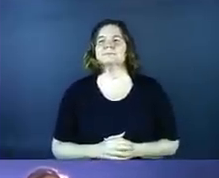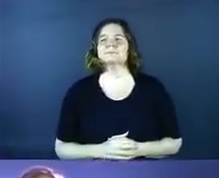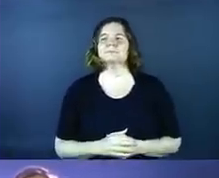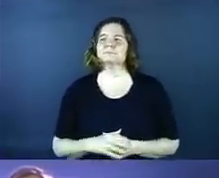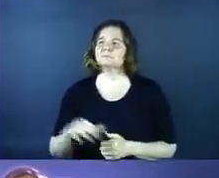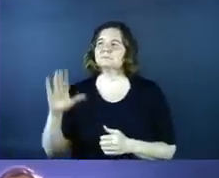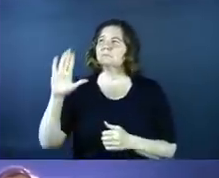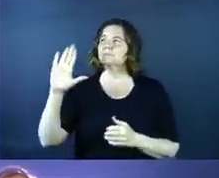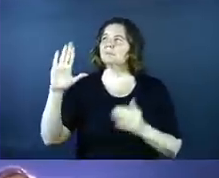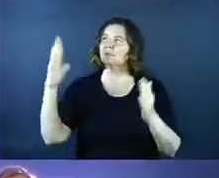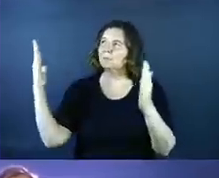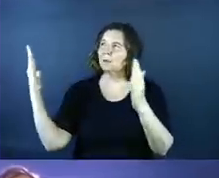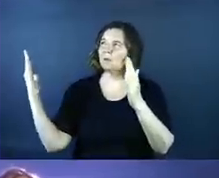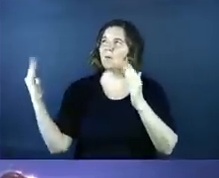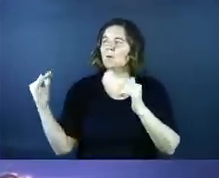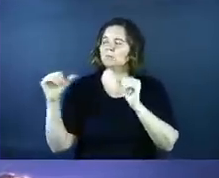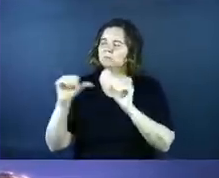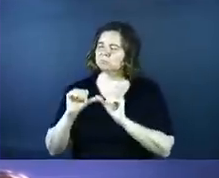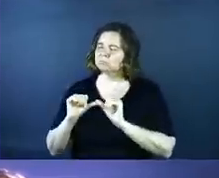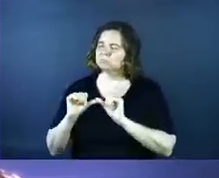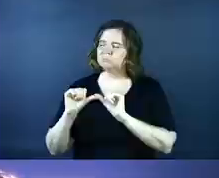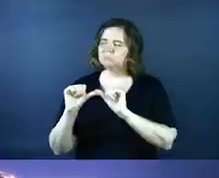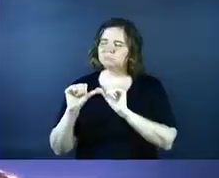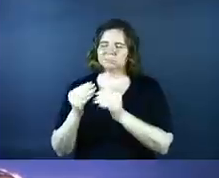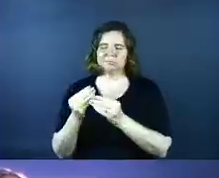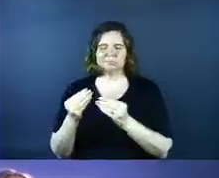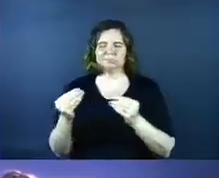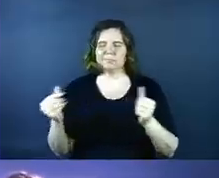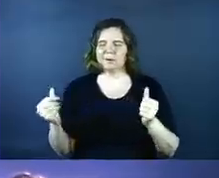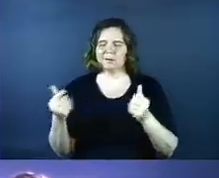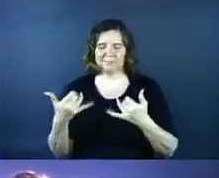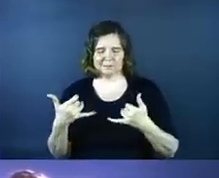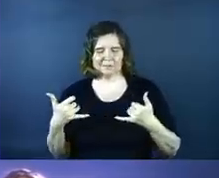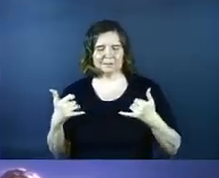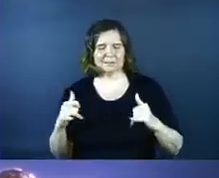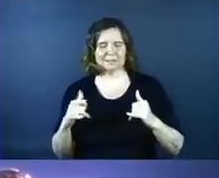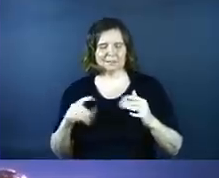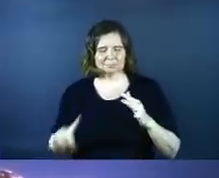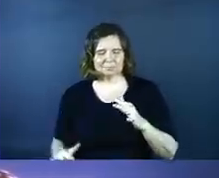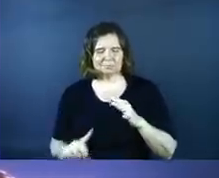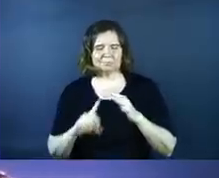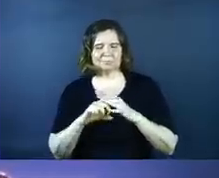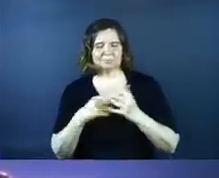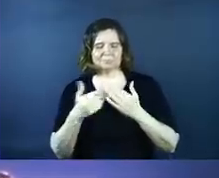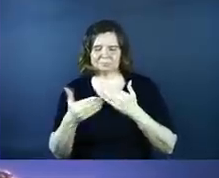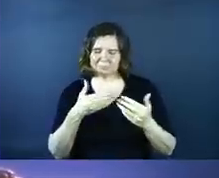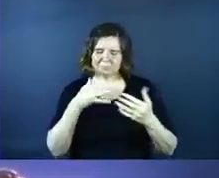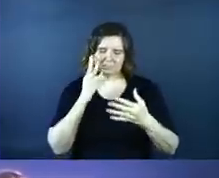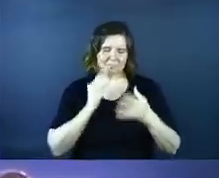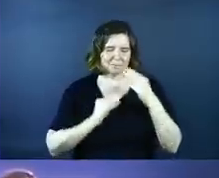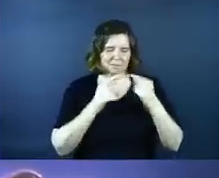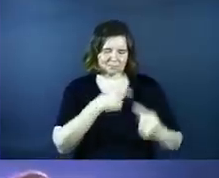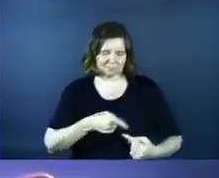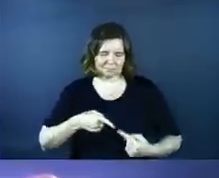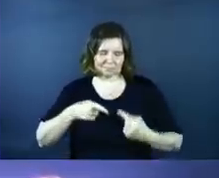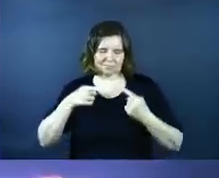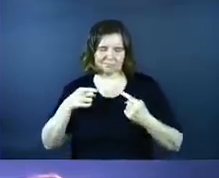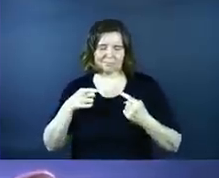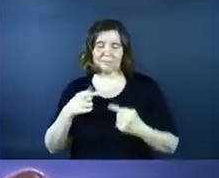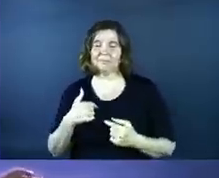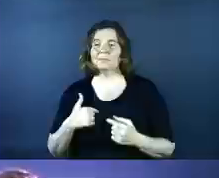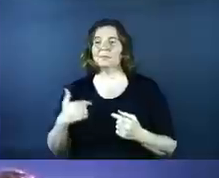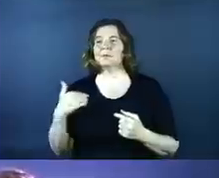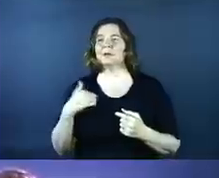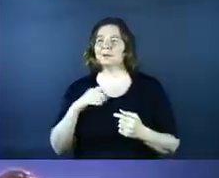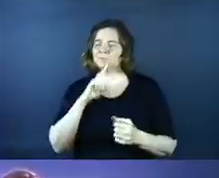This steadfast hope shall not break apart within the trial. I